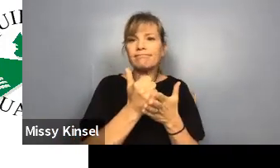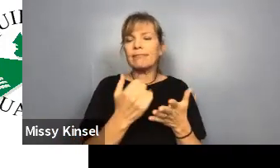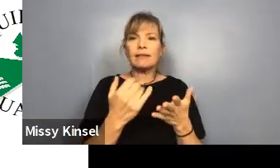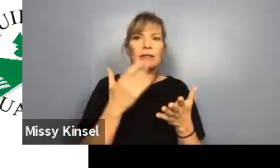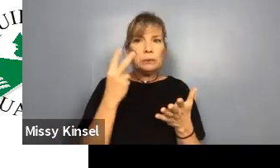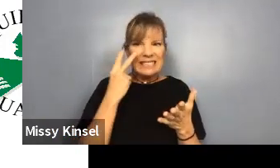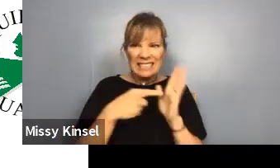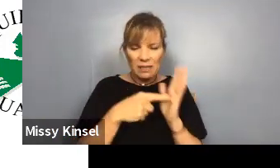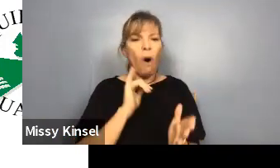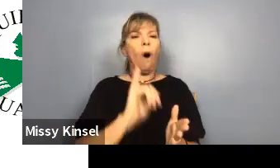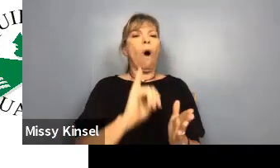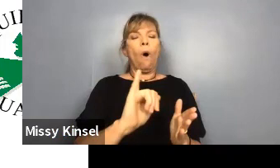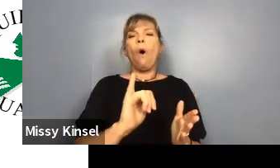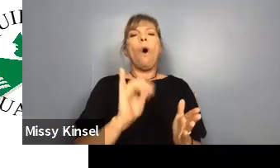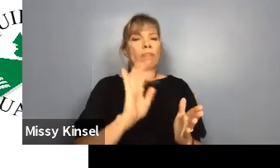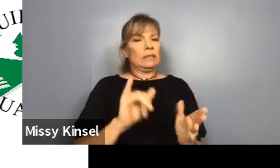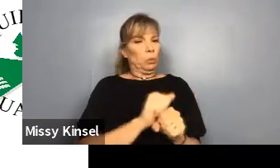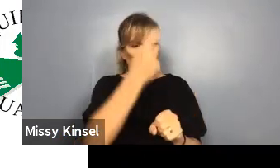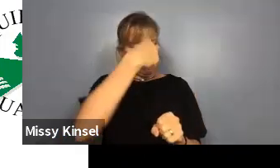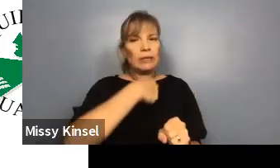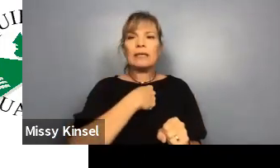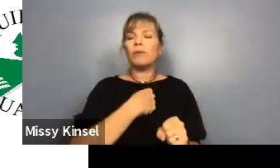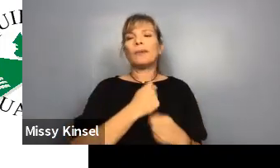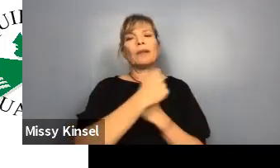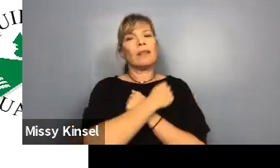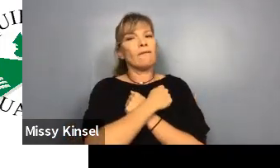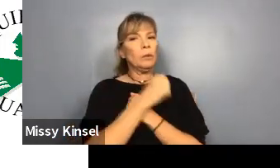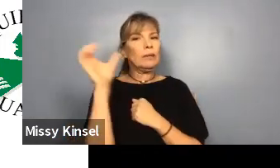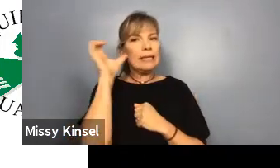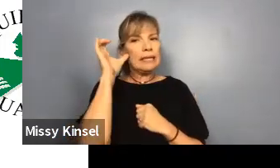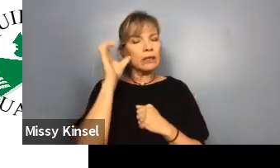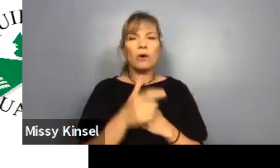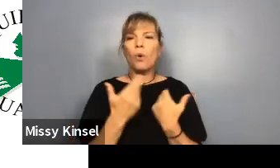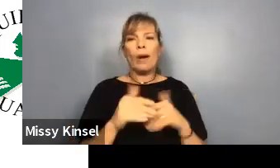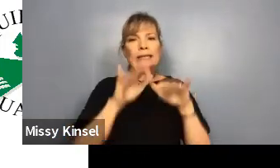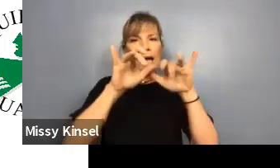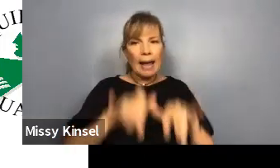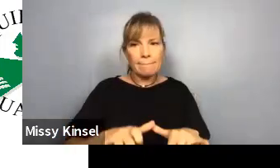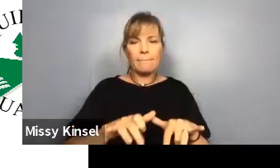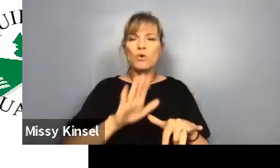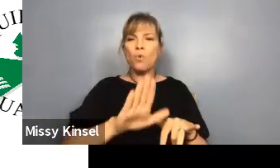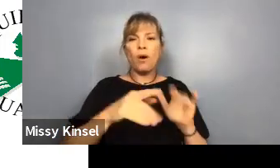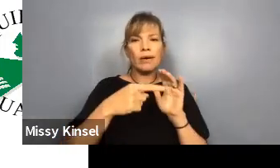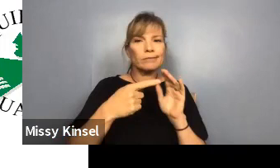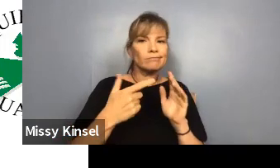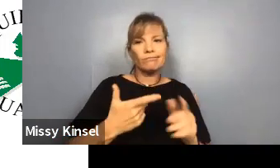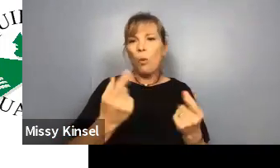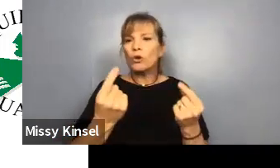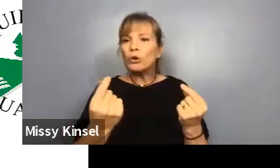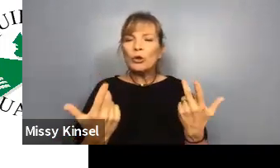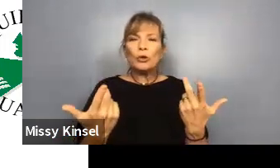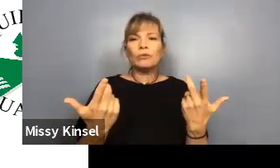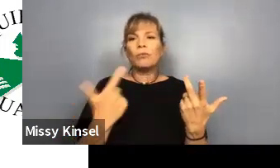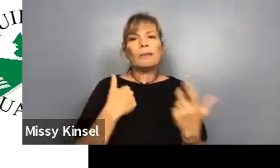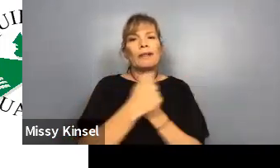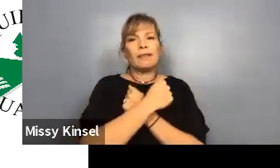examples, if you have anything that's worked for you, we'd love to hear that. So I mean, you can type it into the chat box or the Q&A box. We'd love to